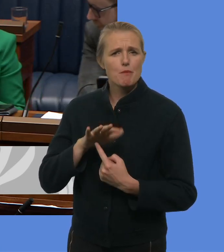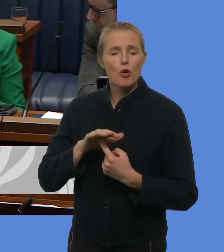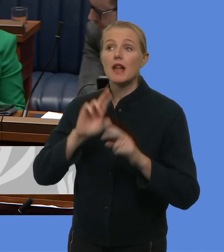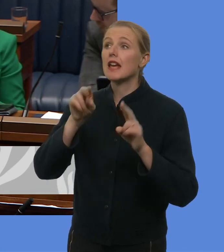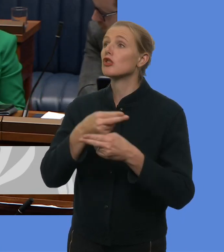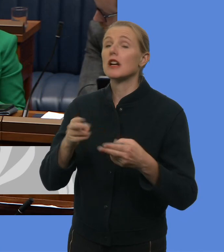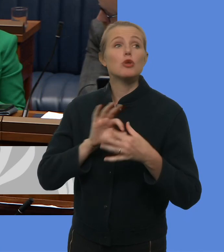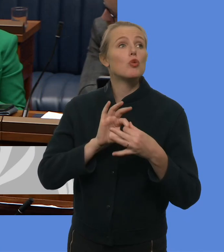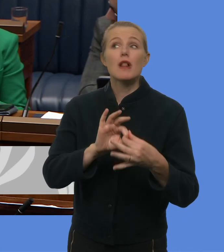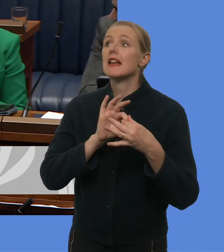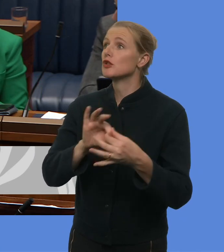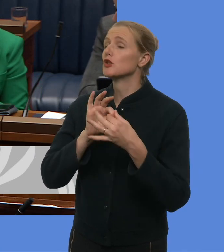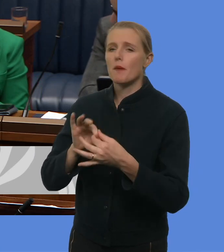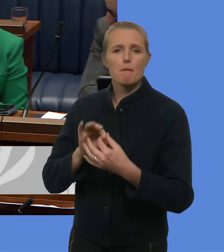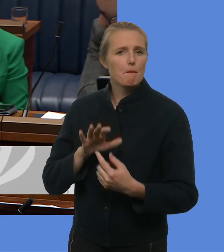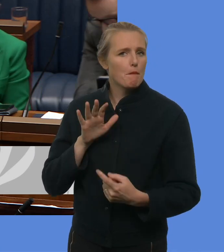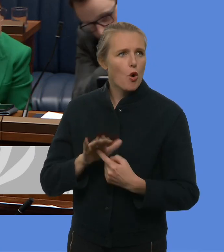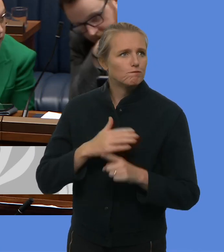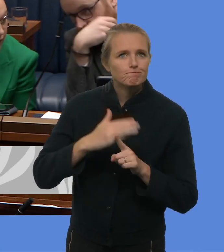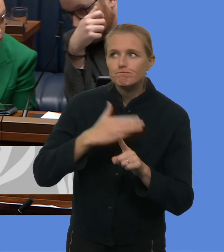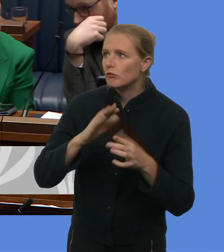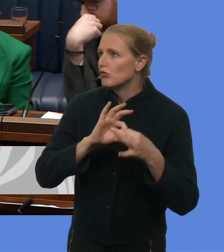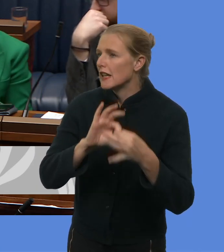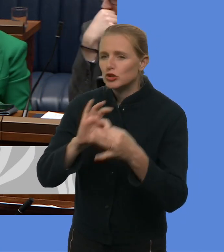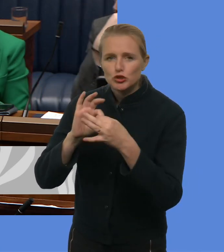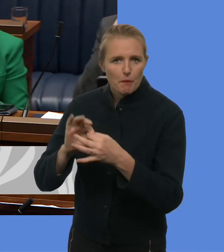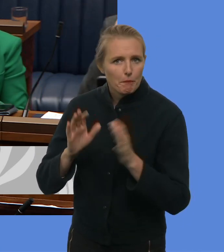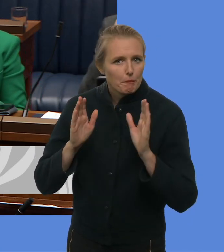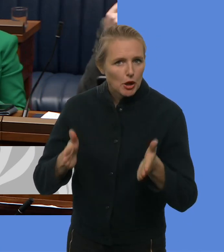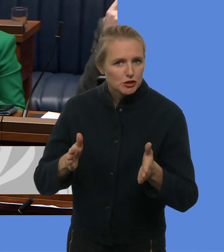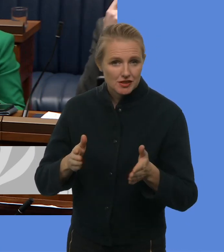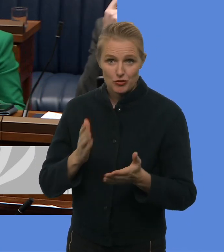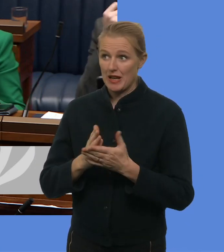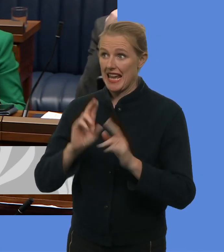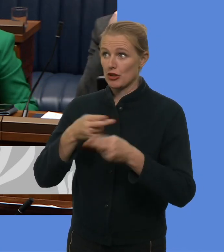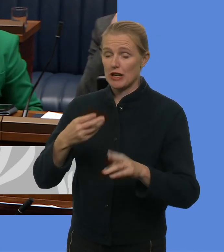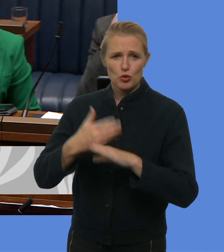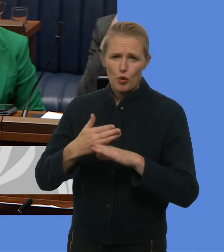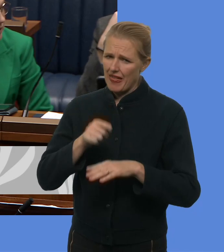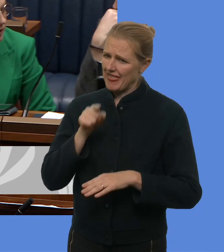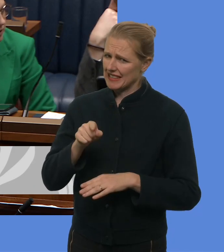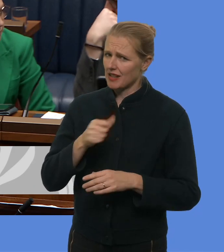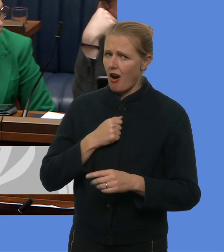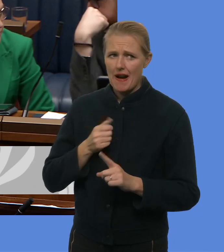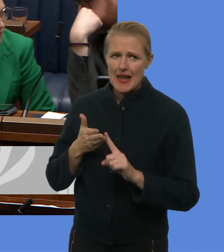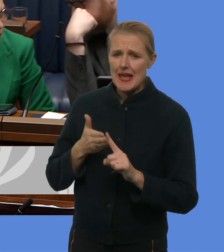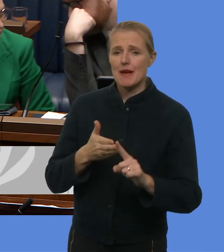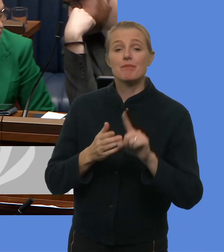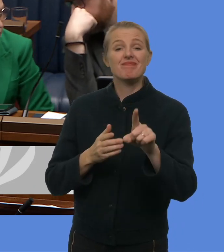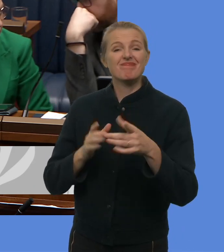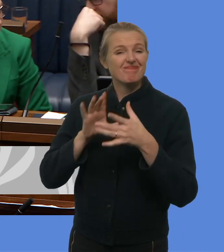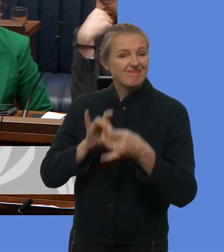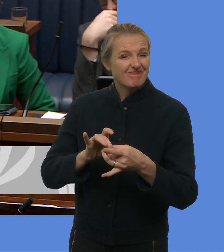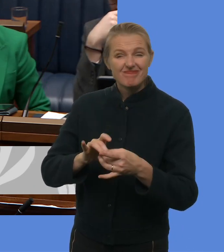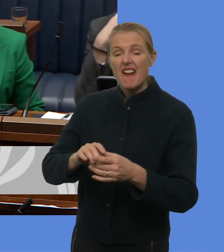internationally has been and will continue to be of vital importance, and this is at the core of our international work. However, we must stress that foreign policy